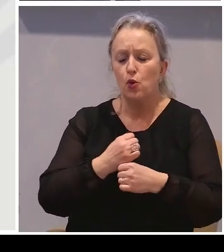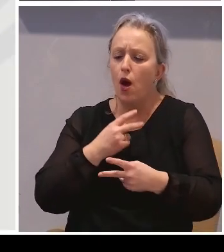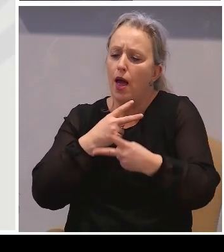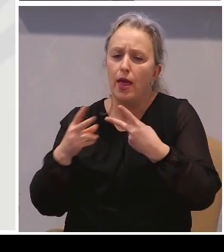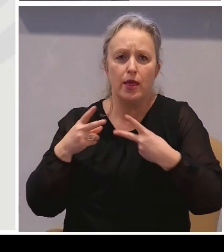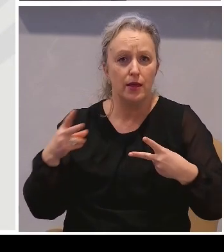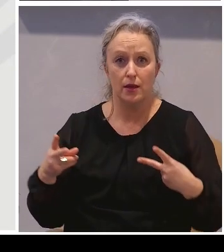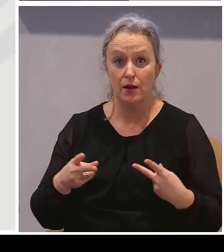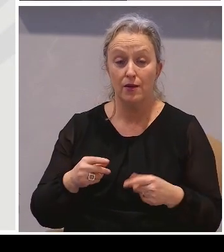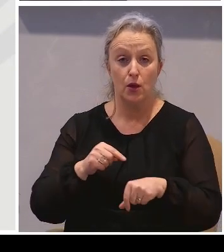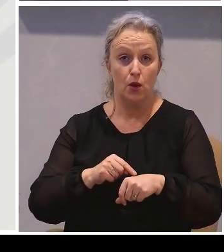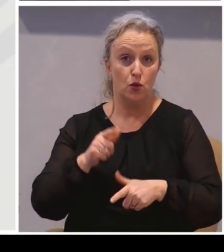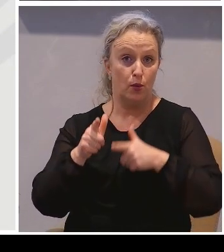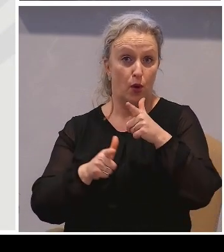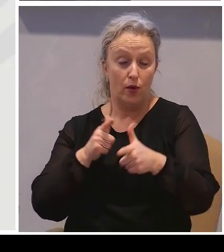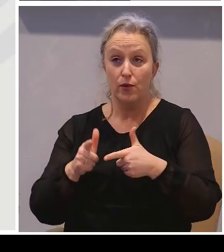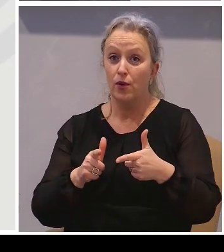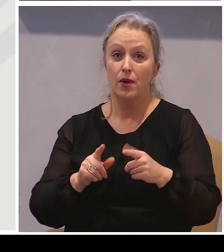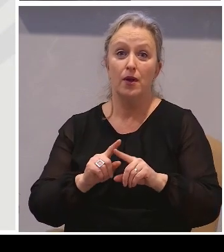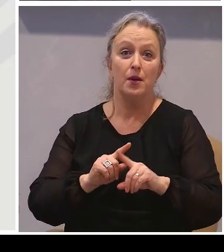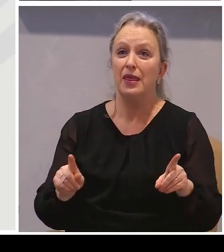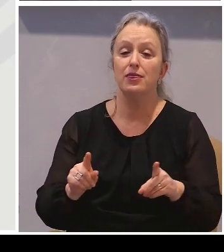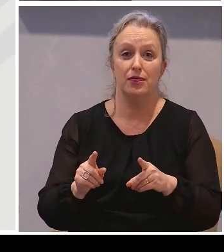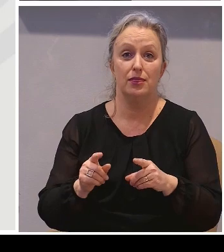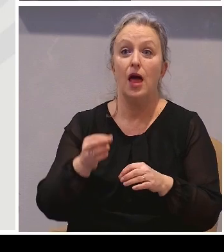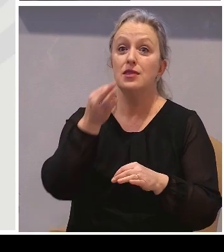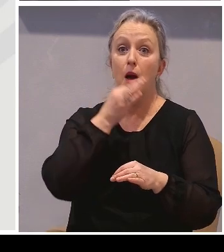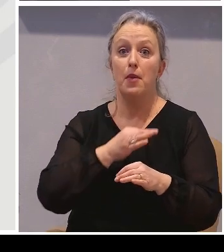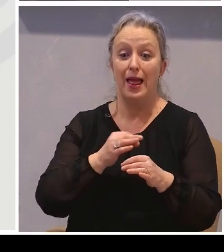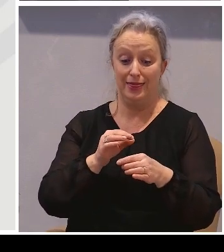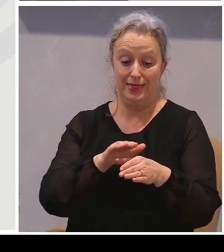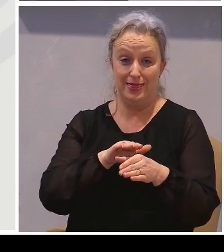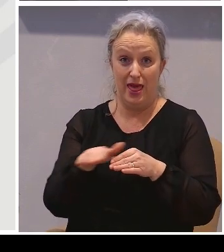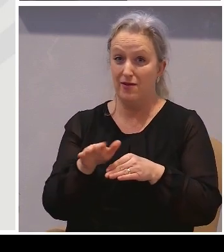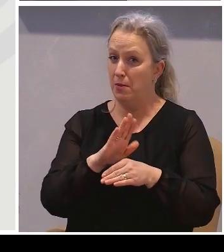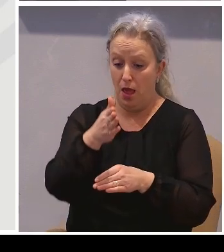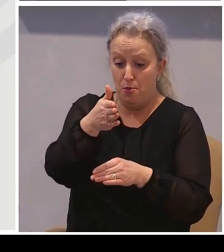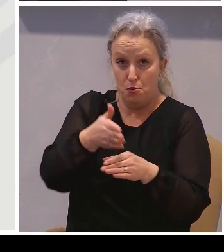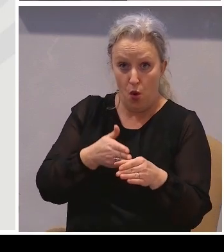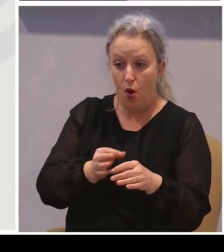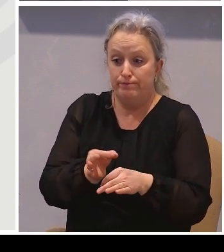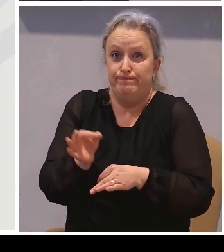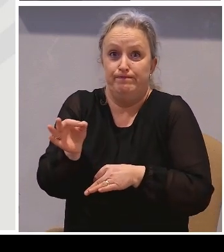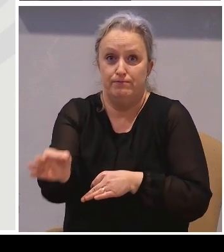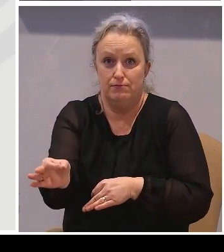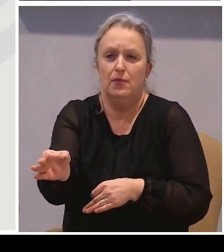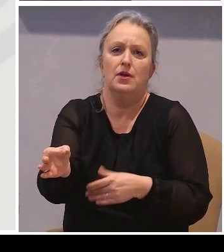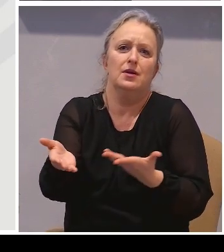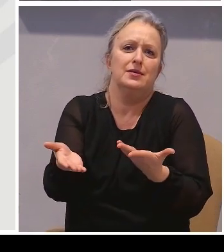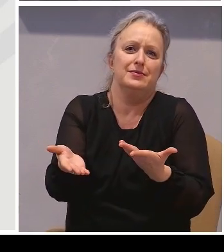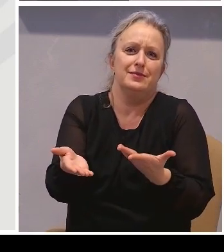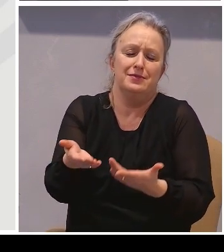clinical trials conducted on children? As I told you before, children's body is very different from that of